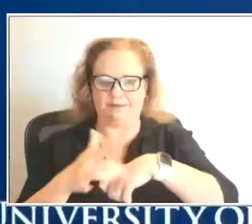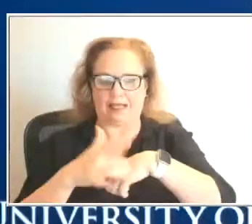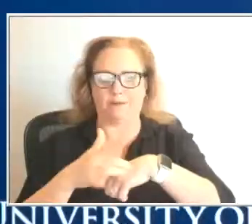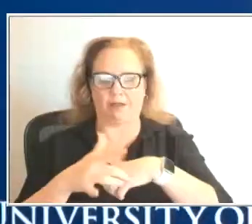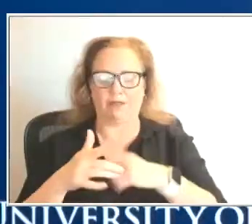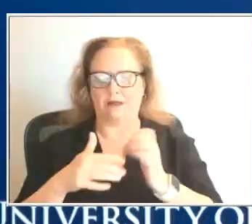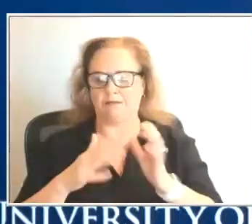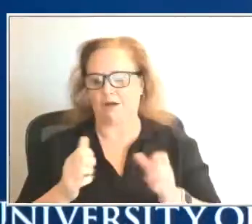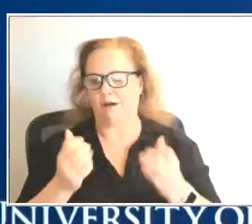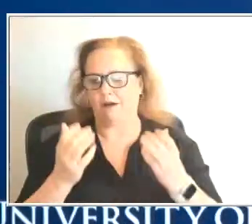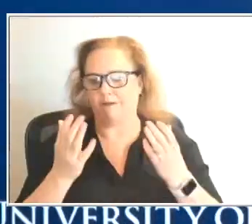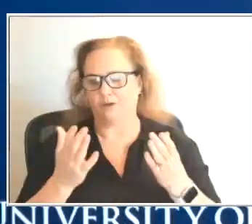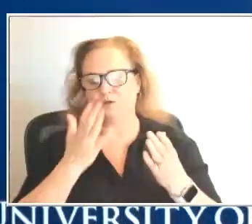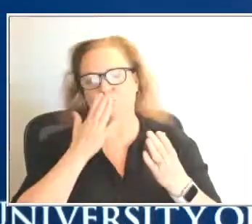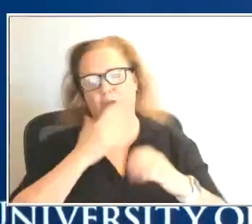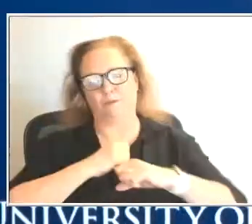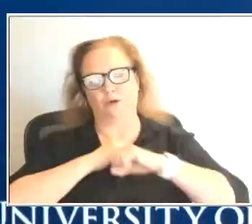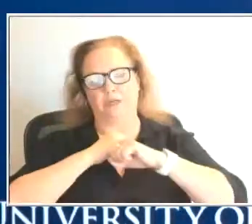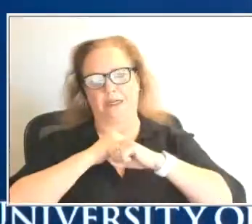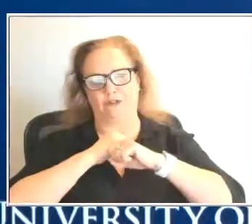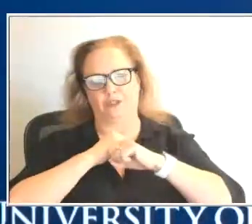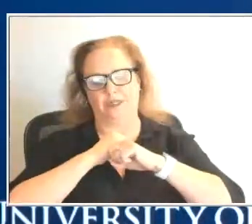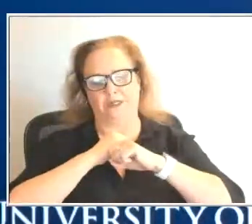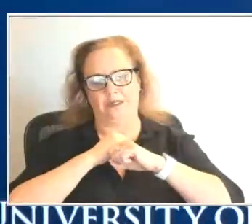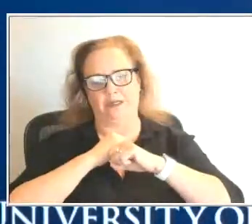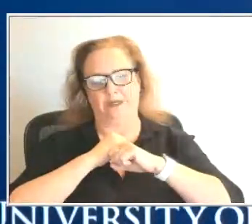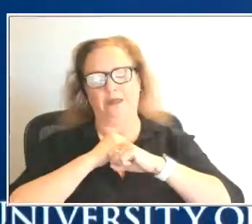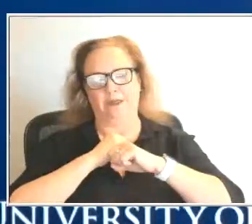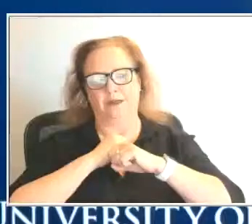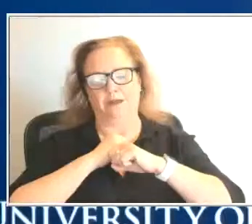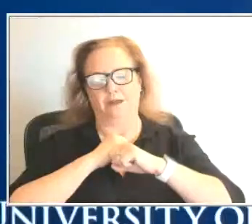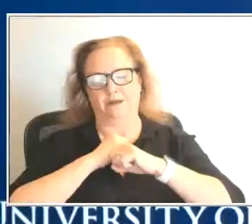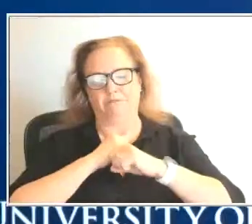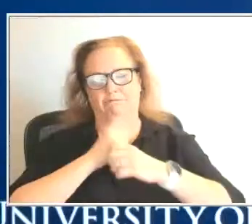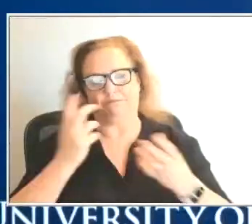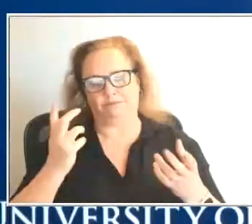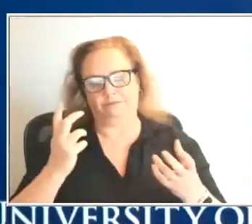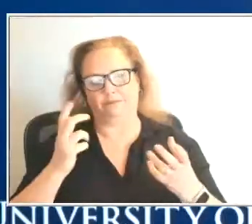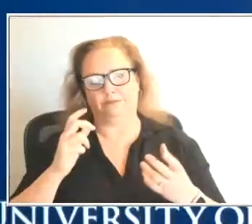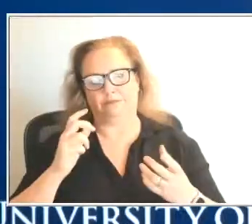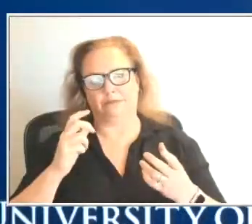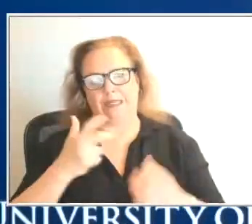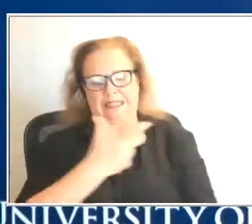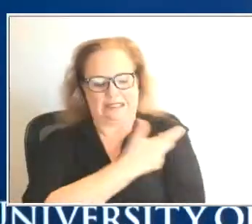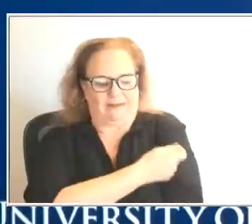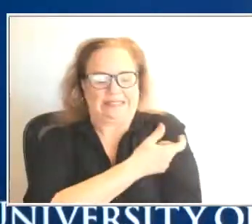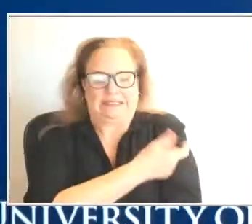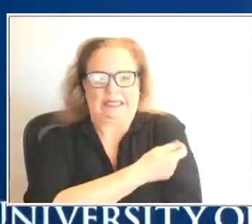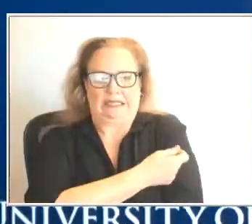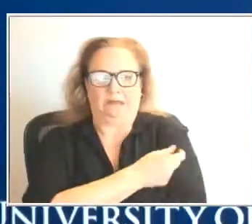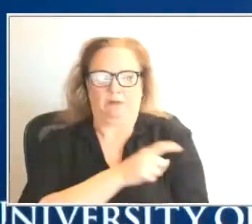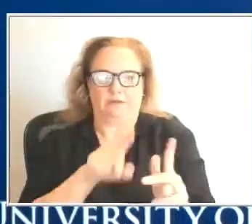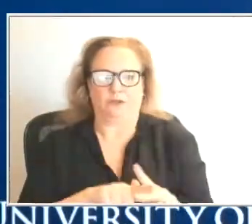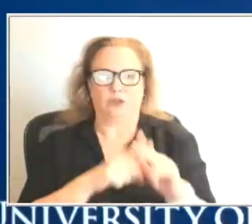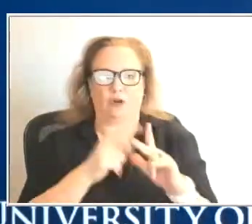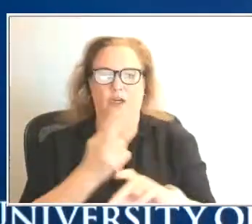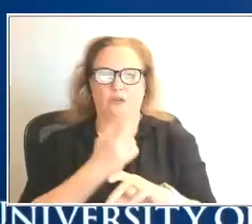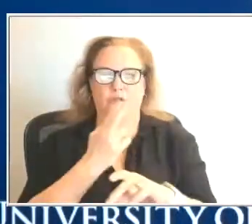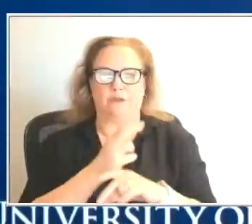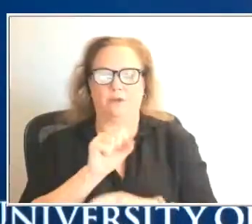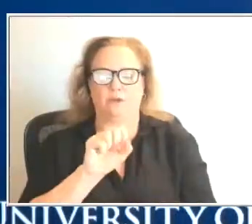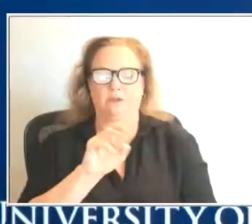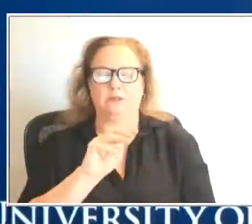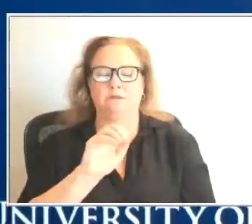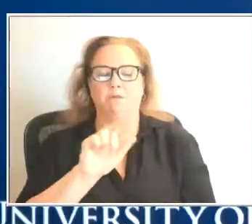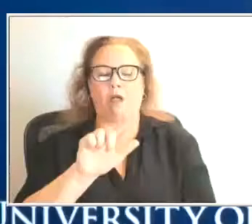offer very good protection against disease, and that is the Jynneos vaccine. We have initially used it for smallpox